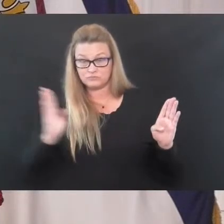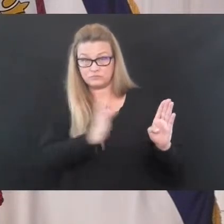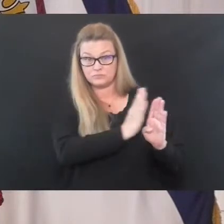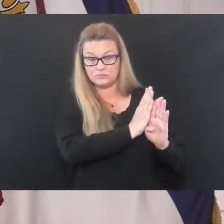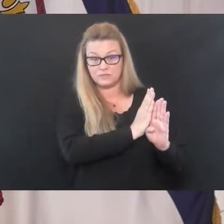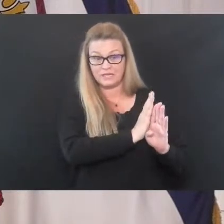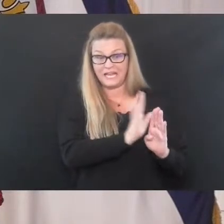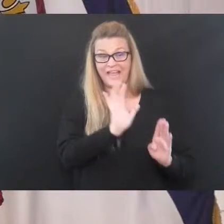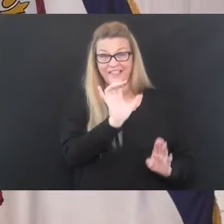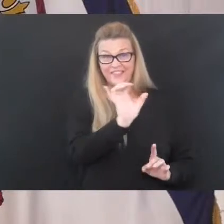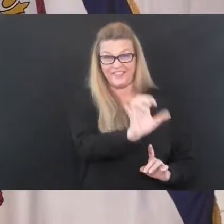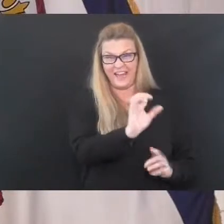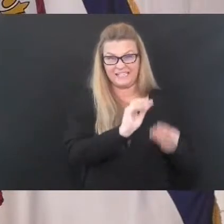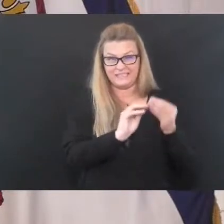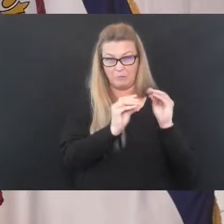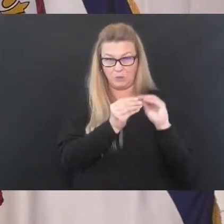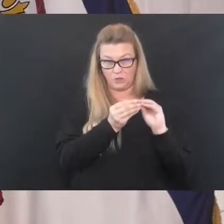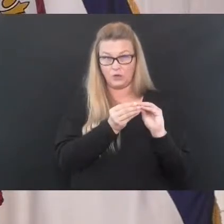this number right here